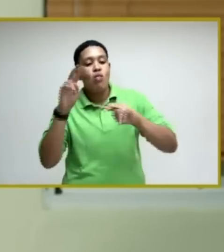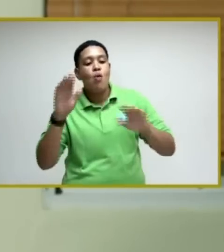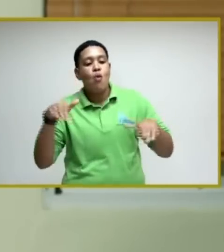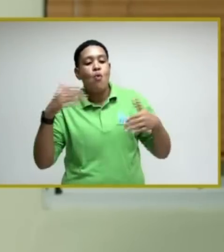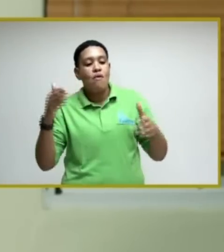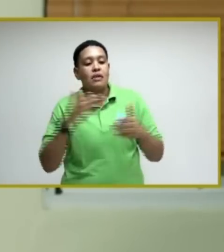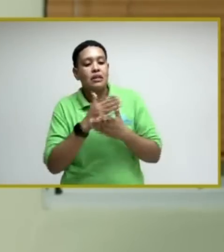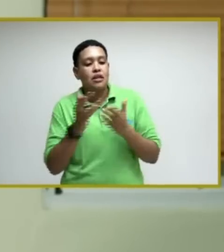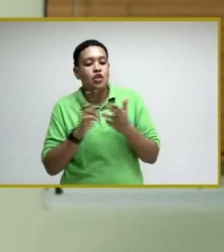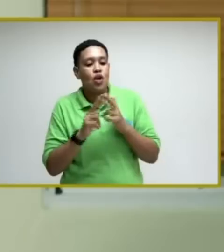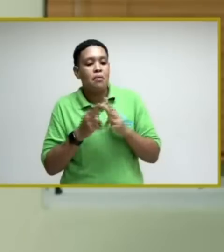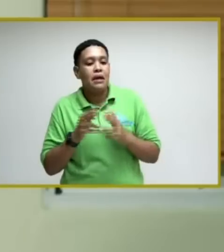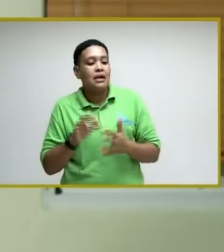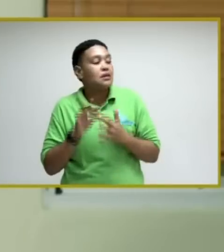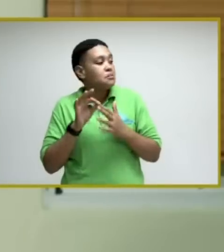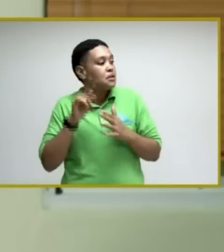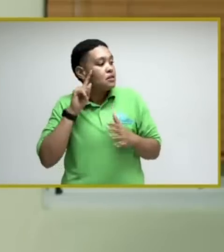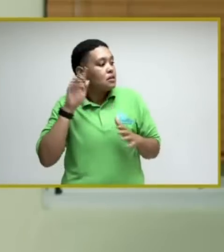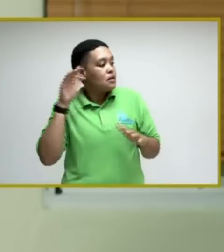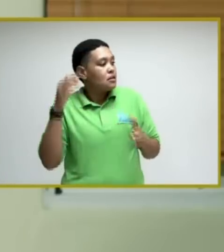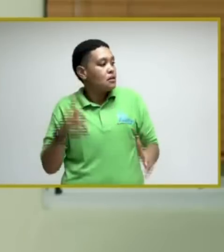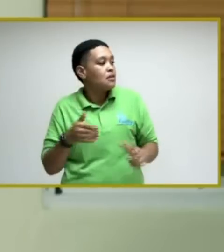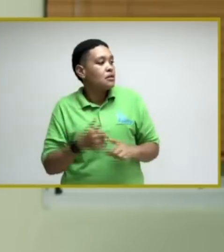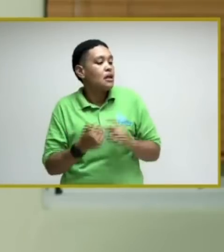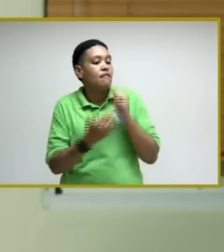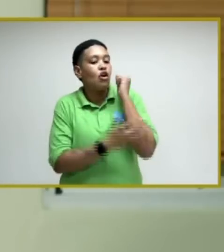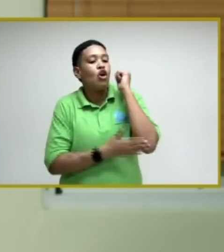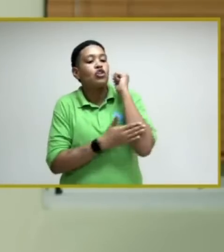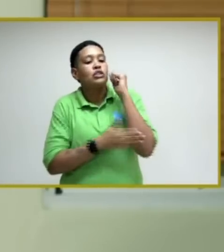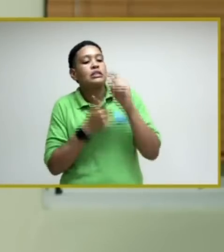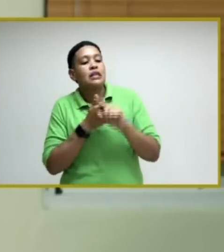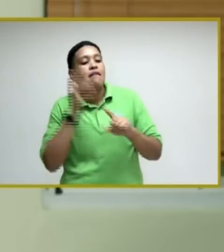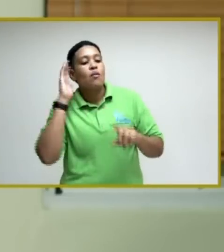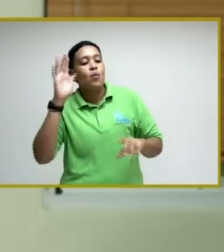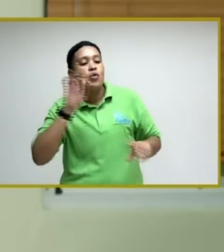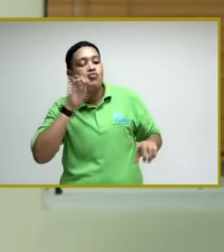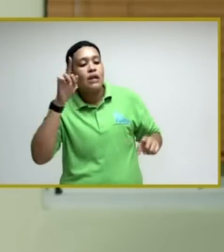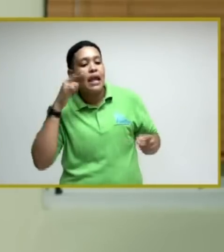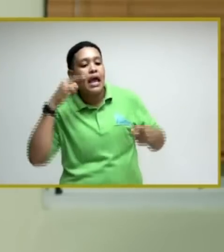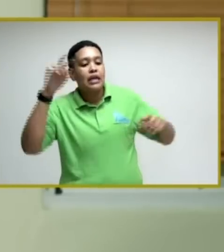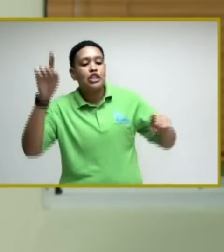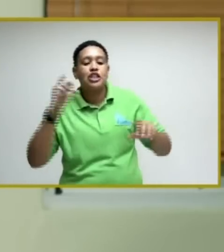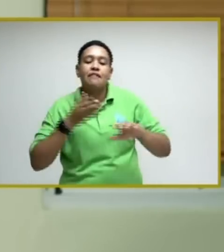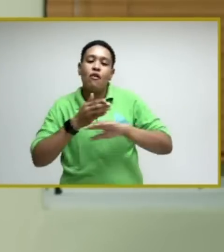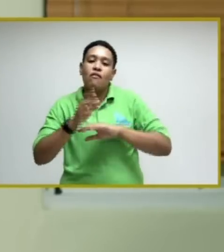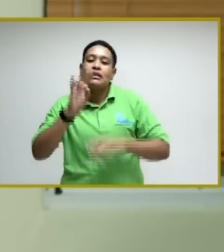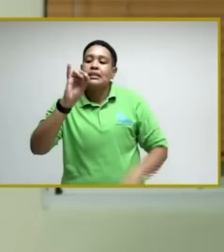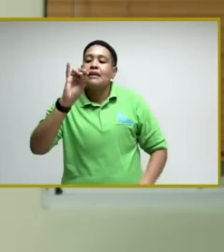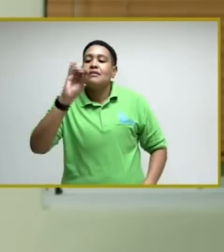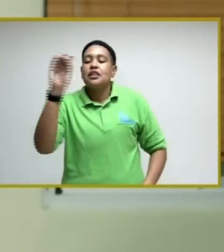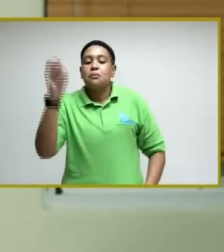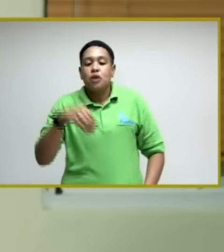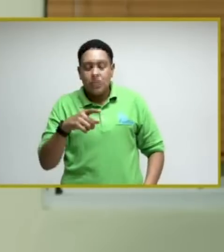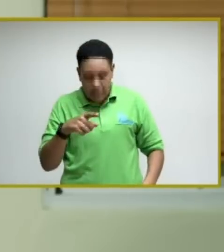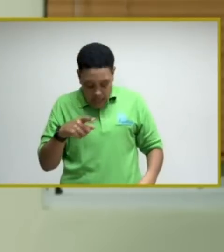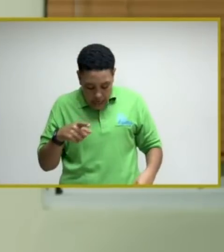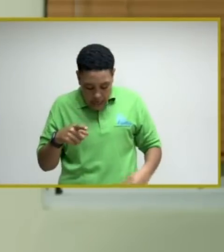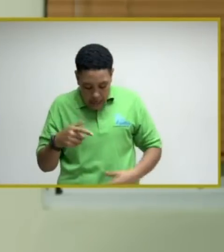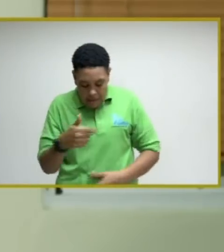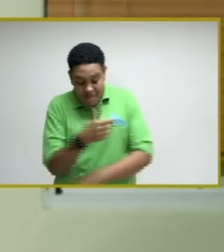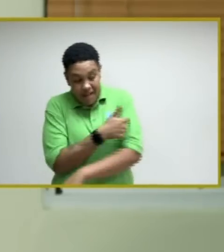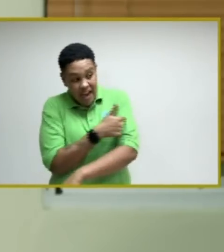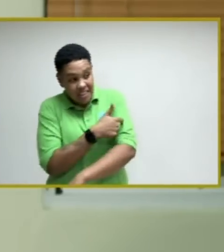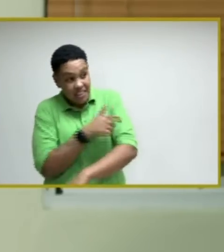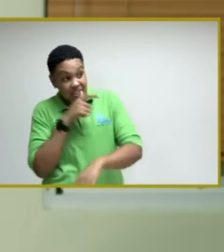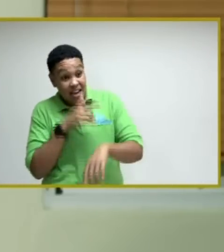numbers, especially in light of countries that would have achieved over 70%